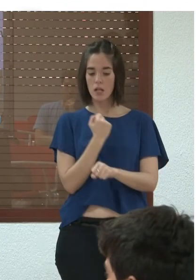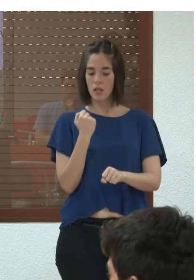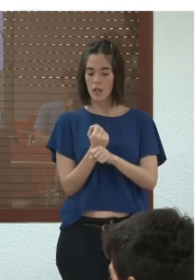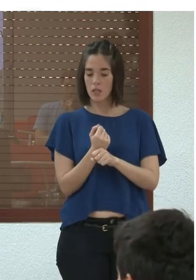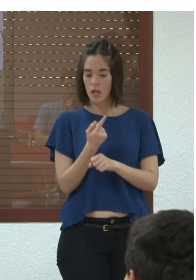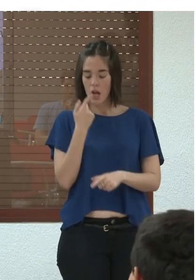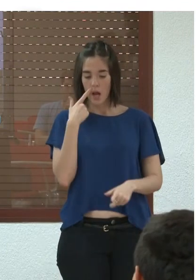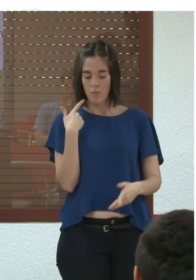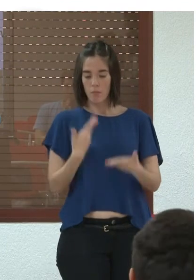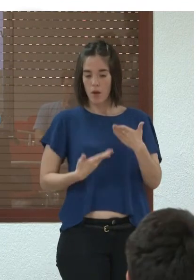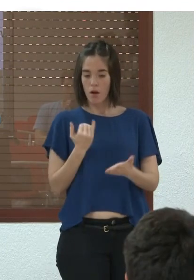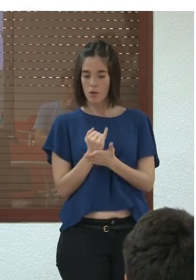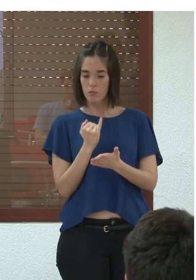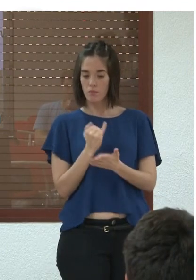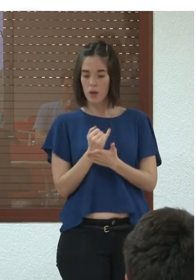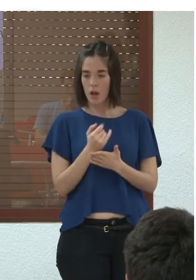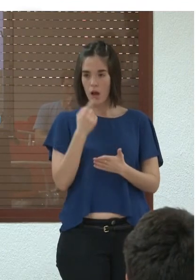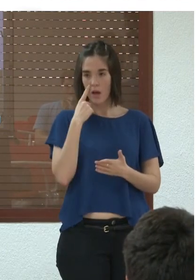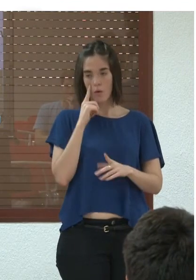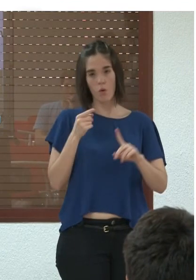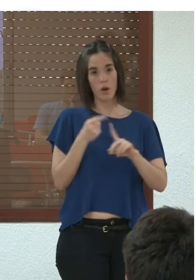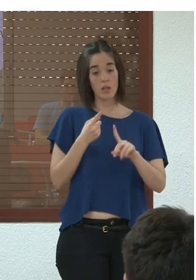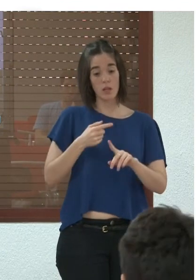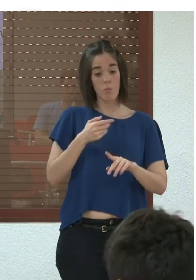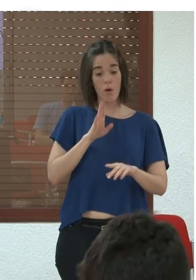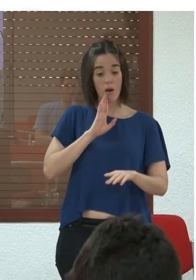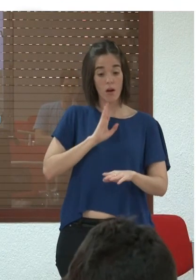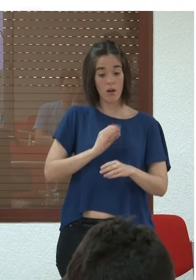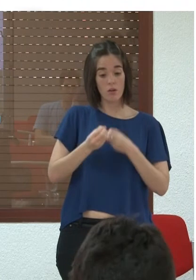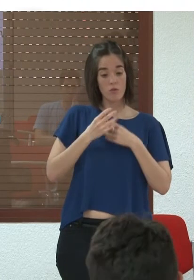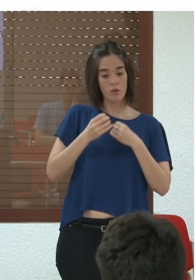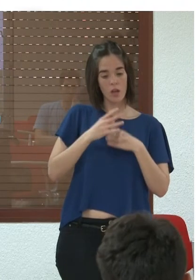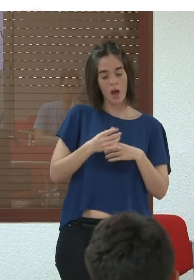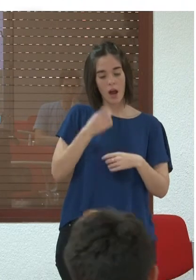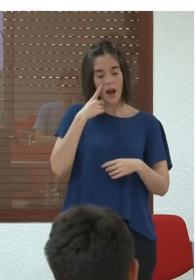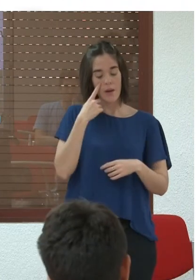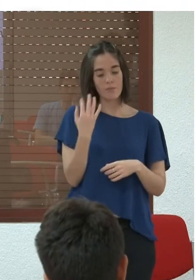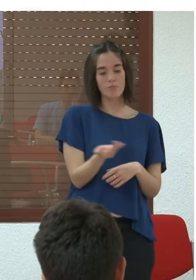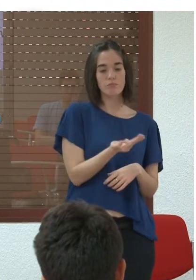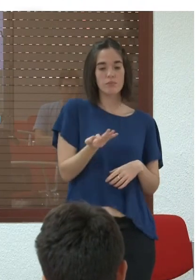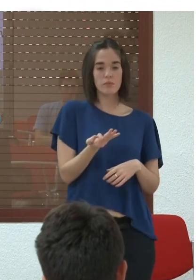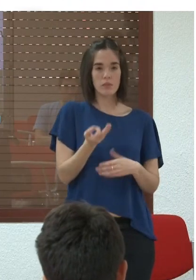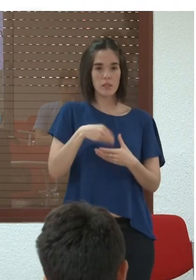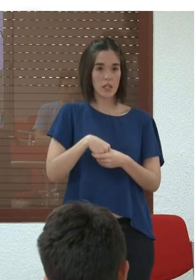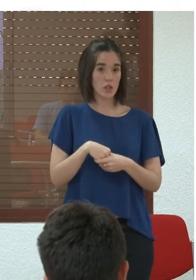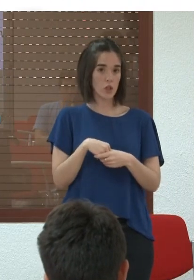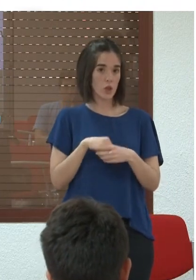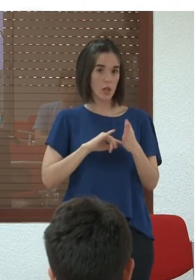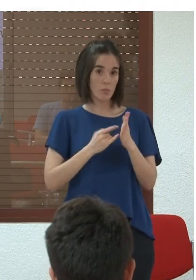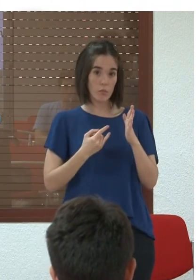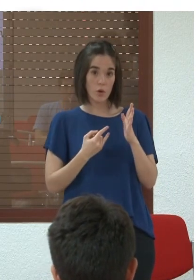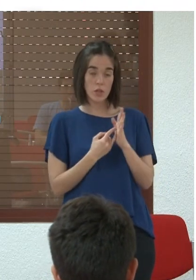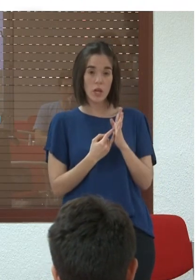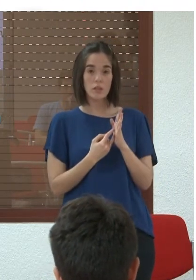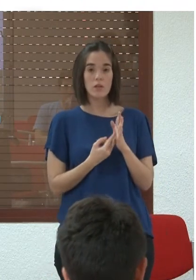The whole setup, experimental setup, and the motivation that you have of measuring the